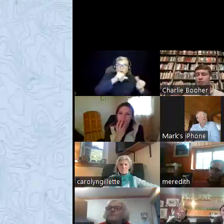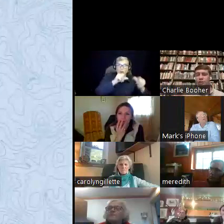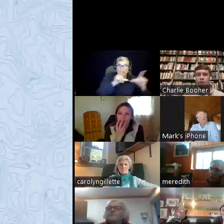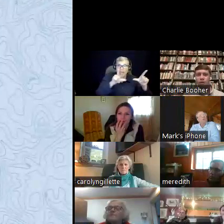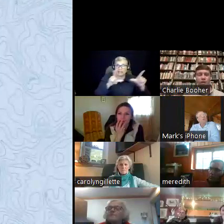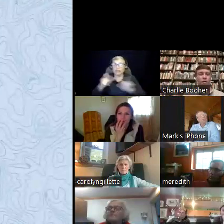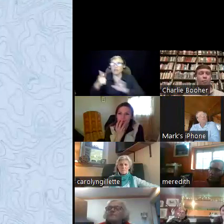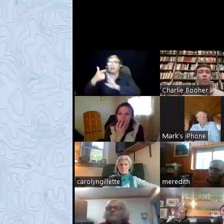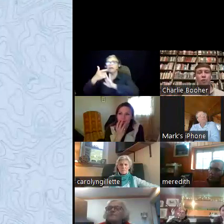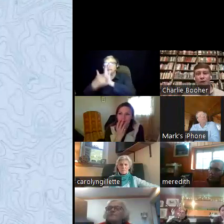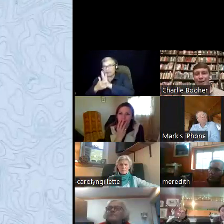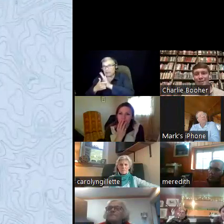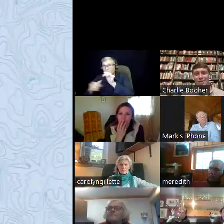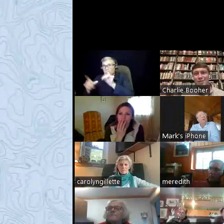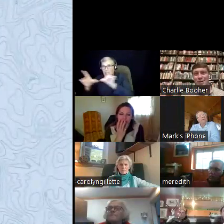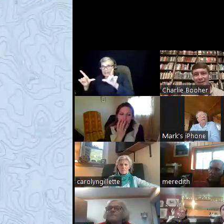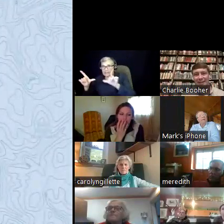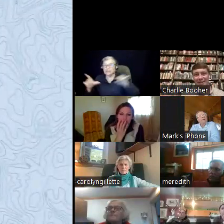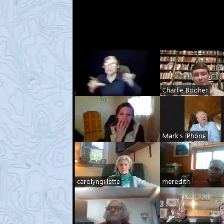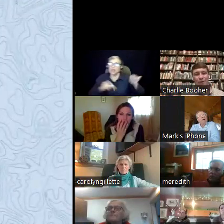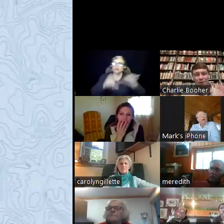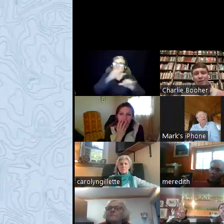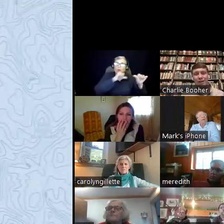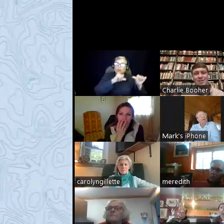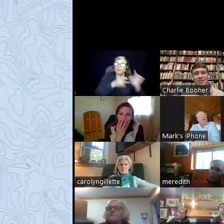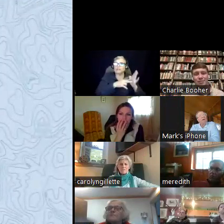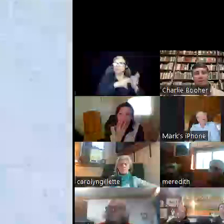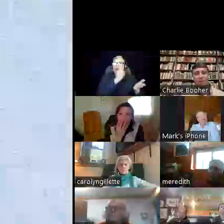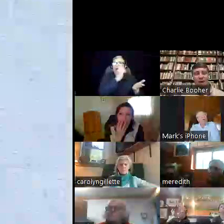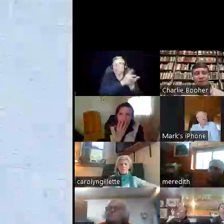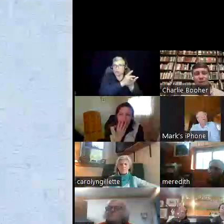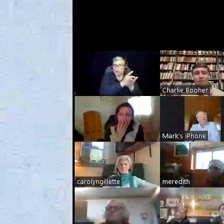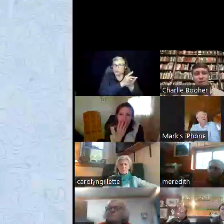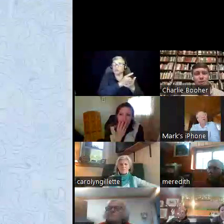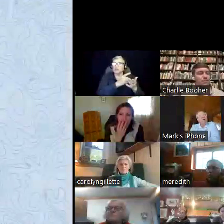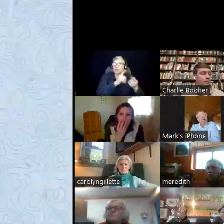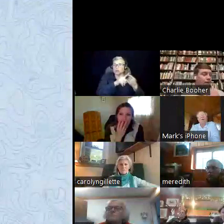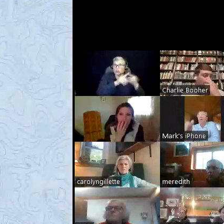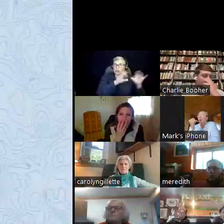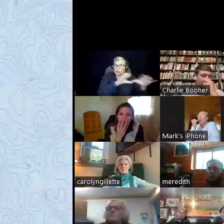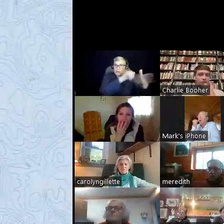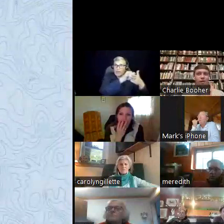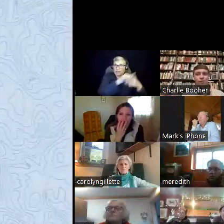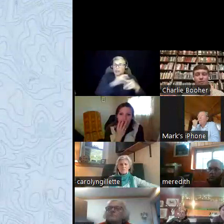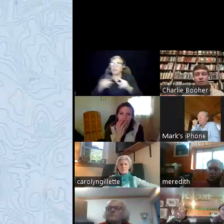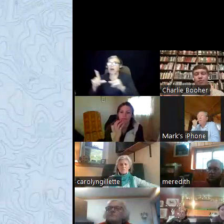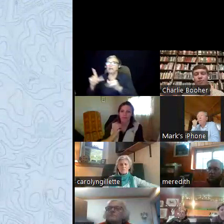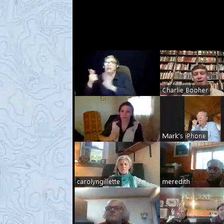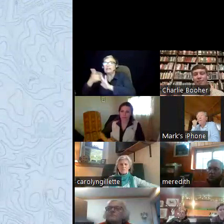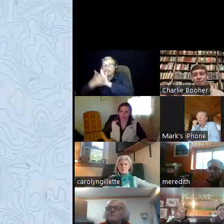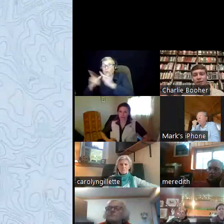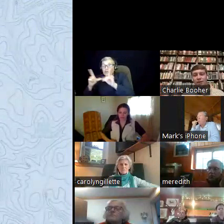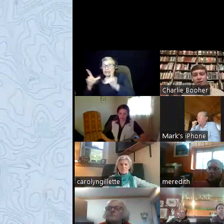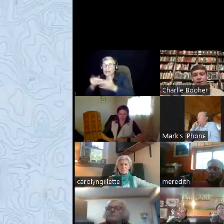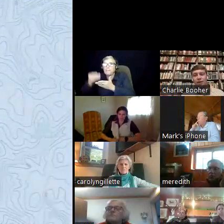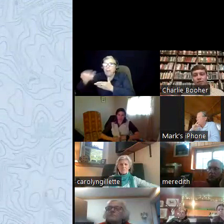is essentially your approval rating to do something, where your legal license is what you can buy from Game and Fish. And so, if you